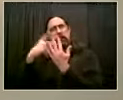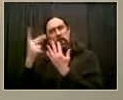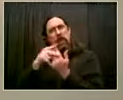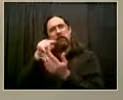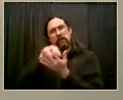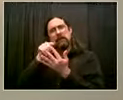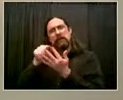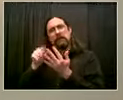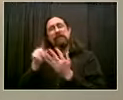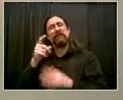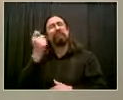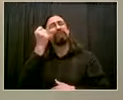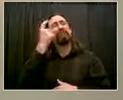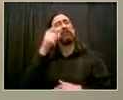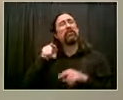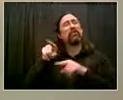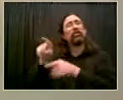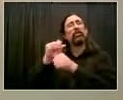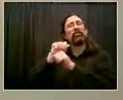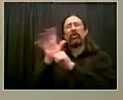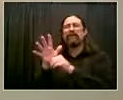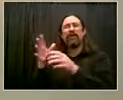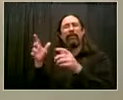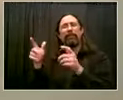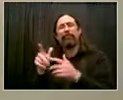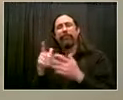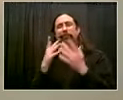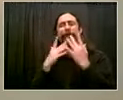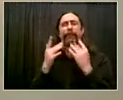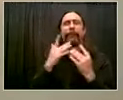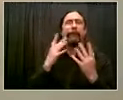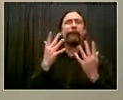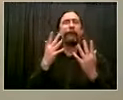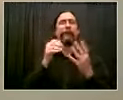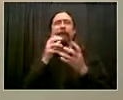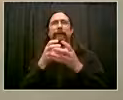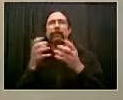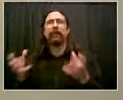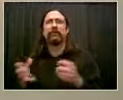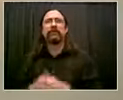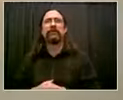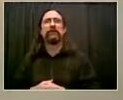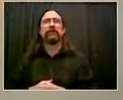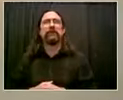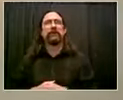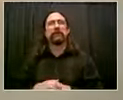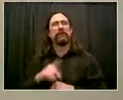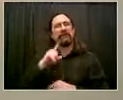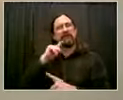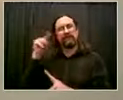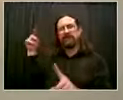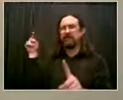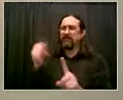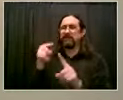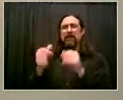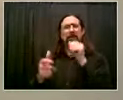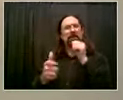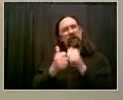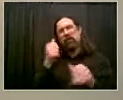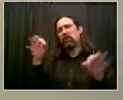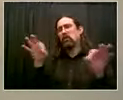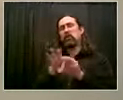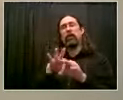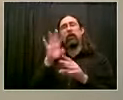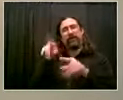we can identify some of those areas that are needed. But, you know, to think about housing insecurity, mental health, trauma,